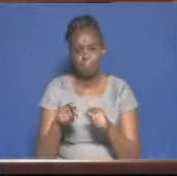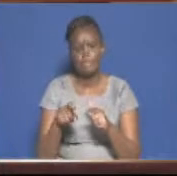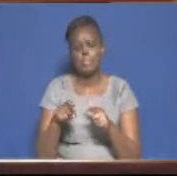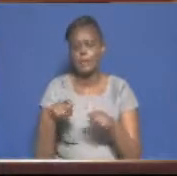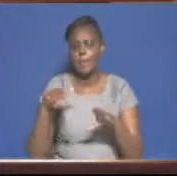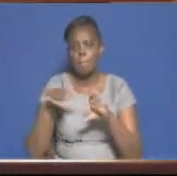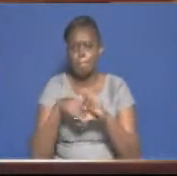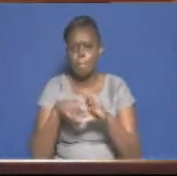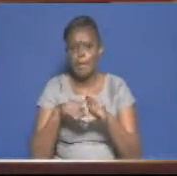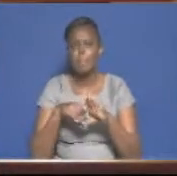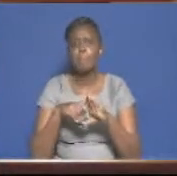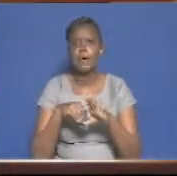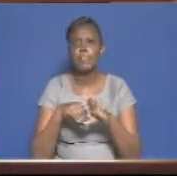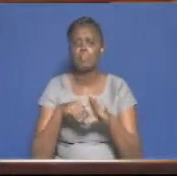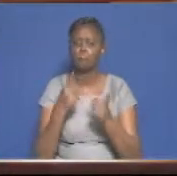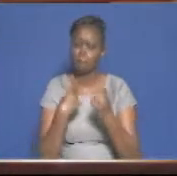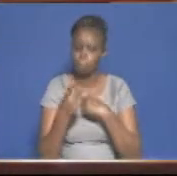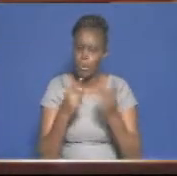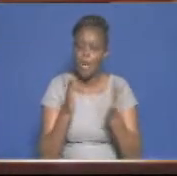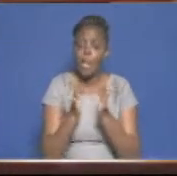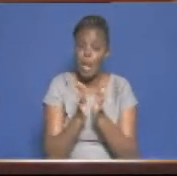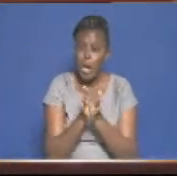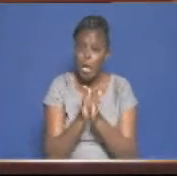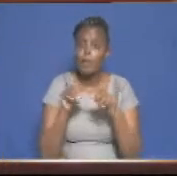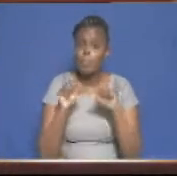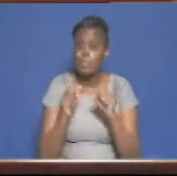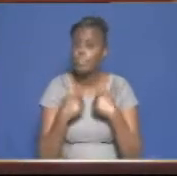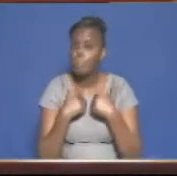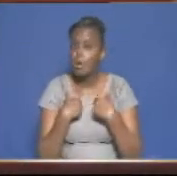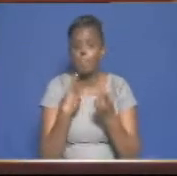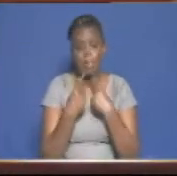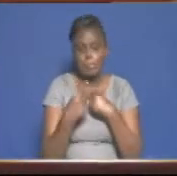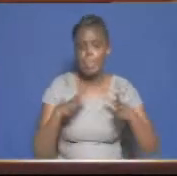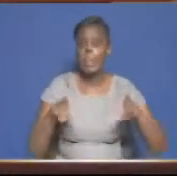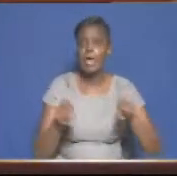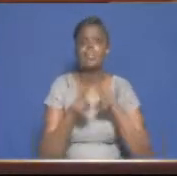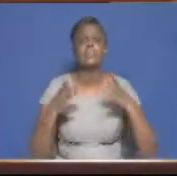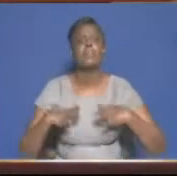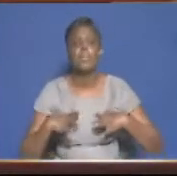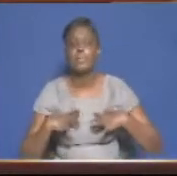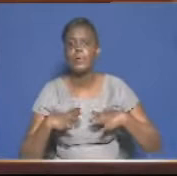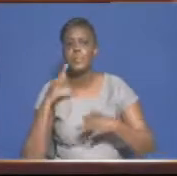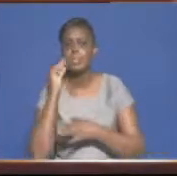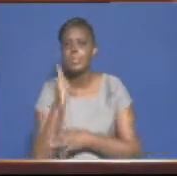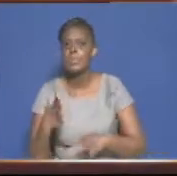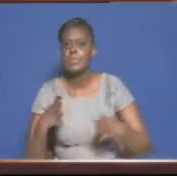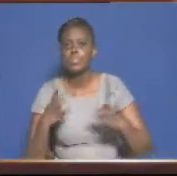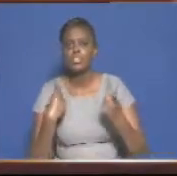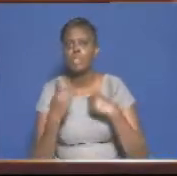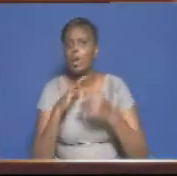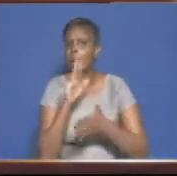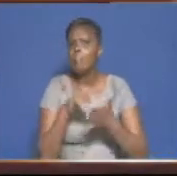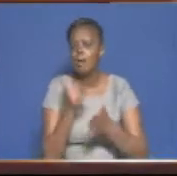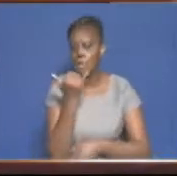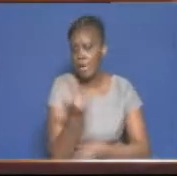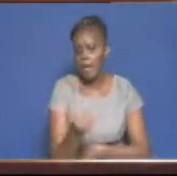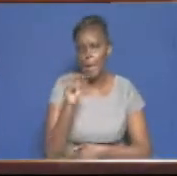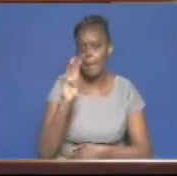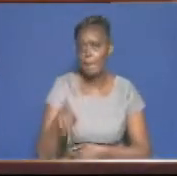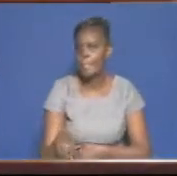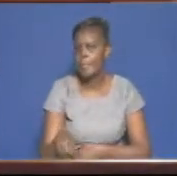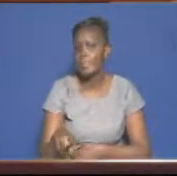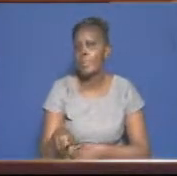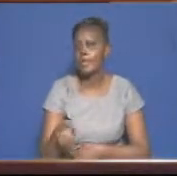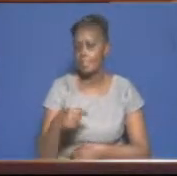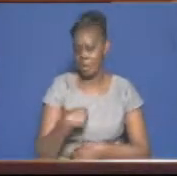members take time in this floor, and so that we're able to debate as a people. Mr. Speaker, people talk about young MPs those days, like my